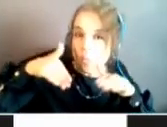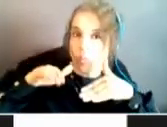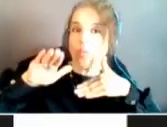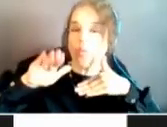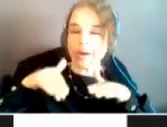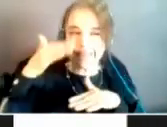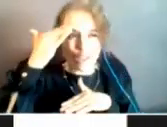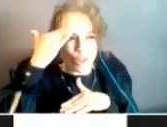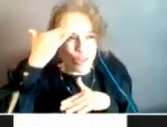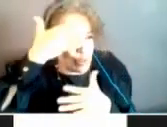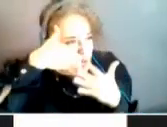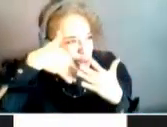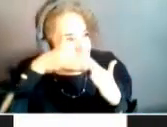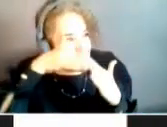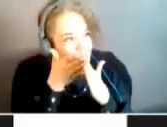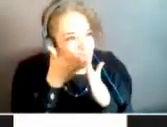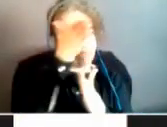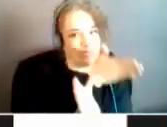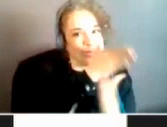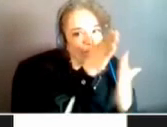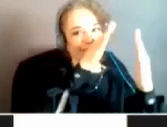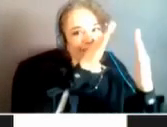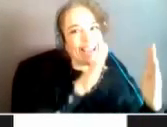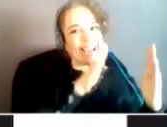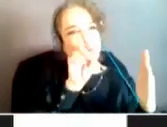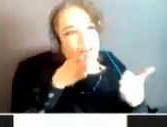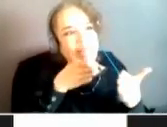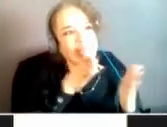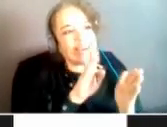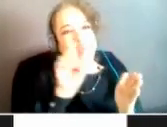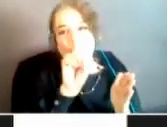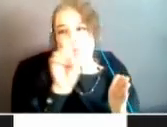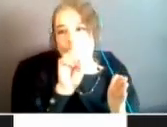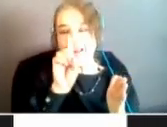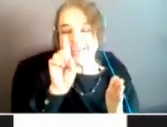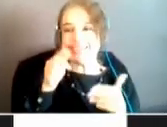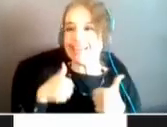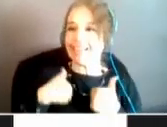get to know neighbors, where there are,